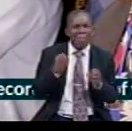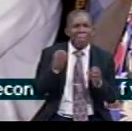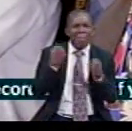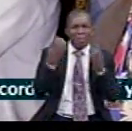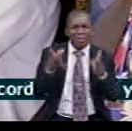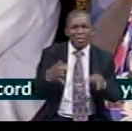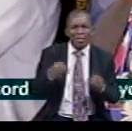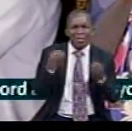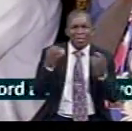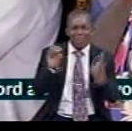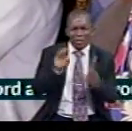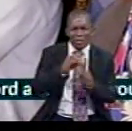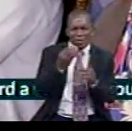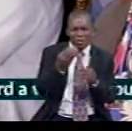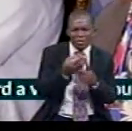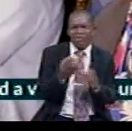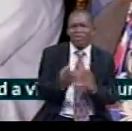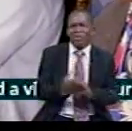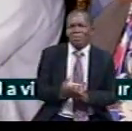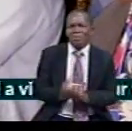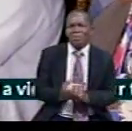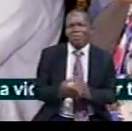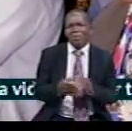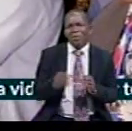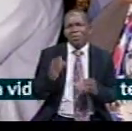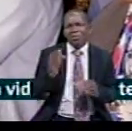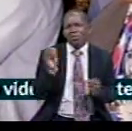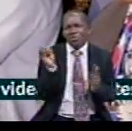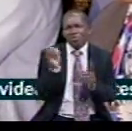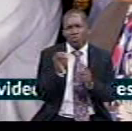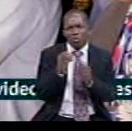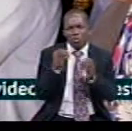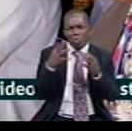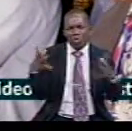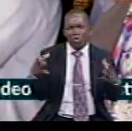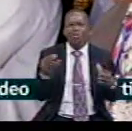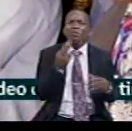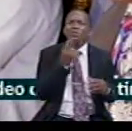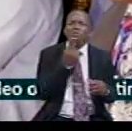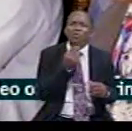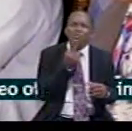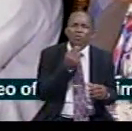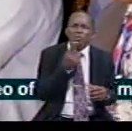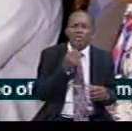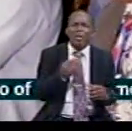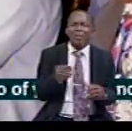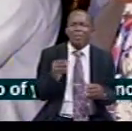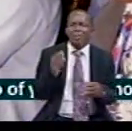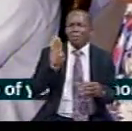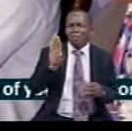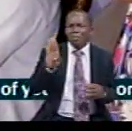body. Diabetes, BP, chronic cough,